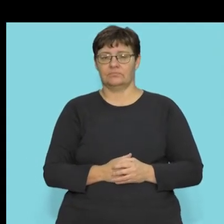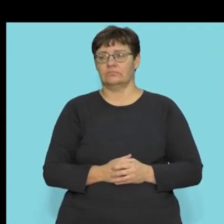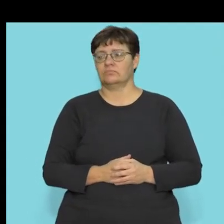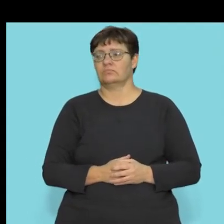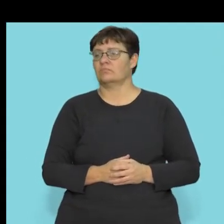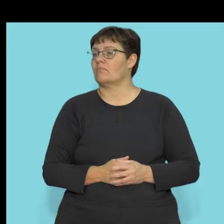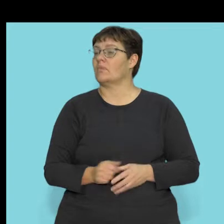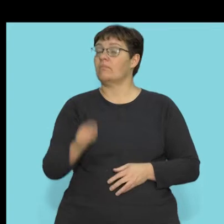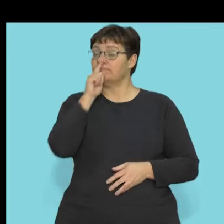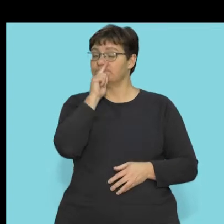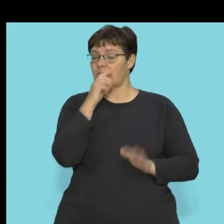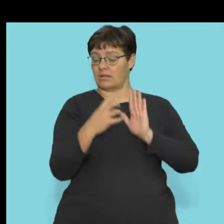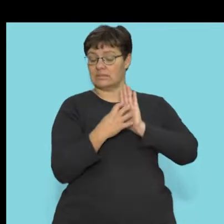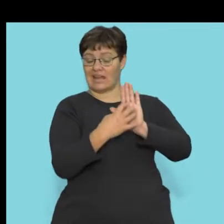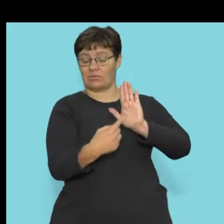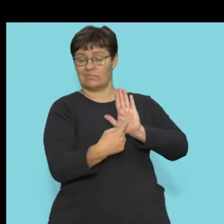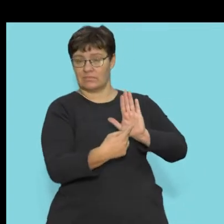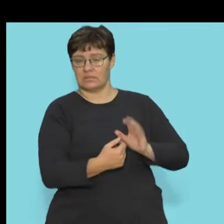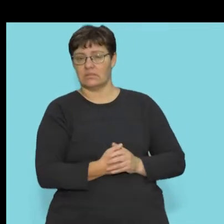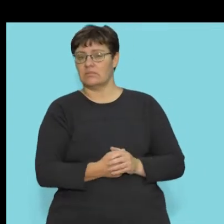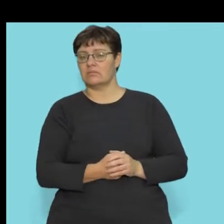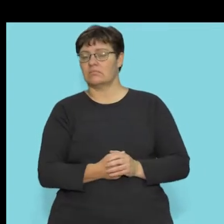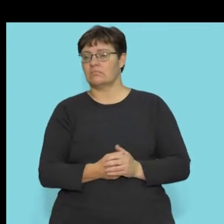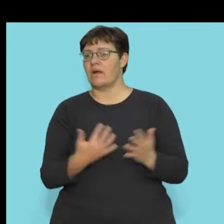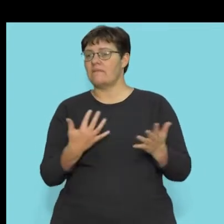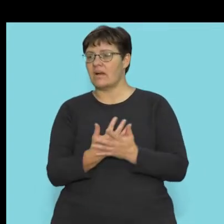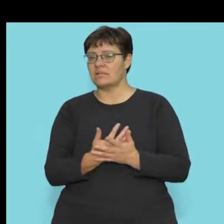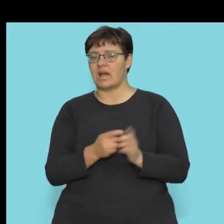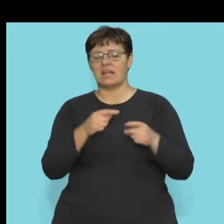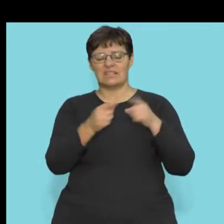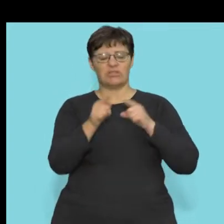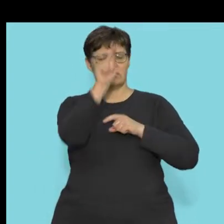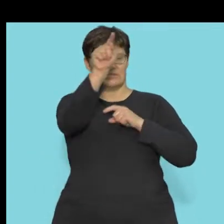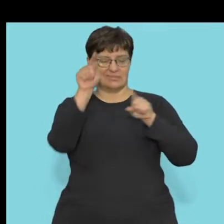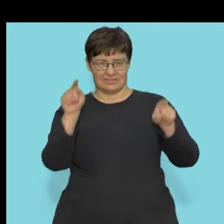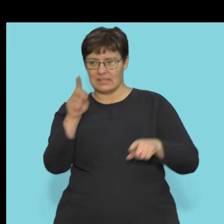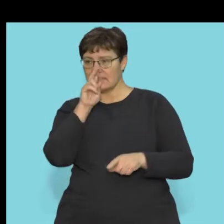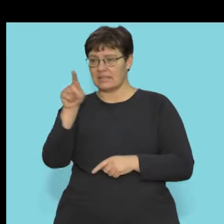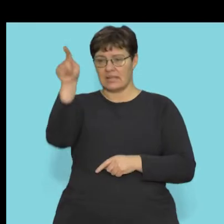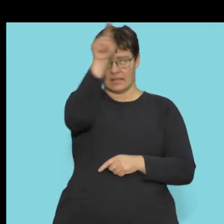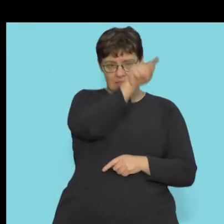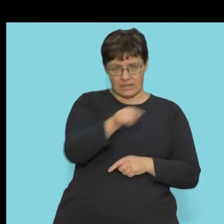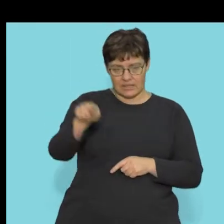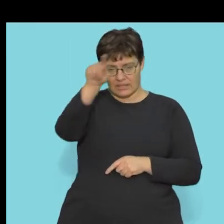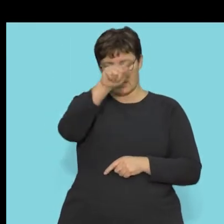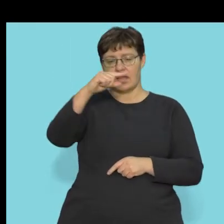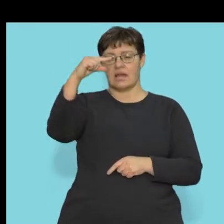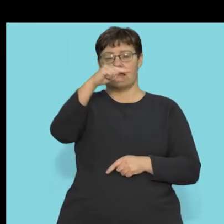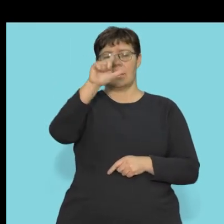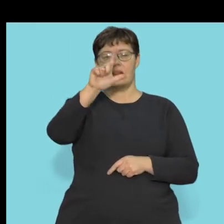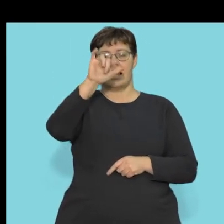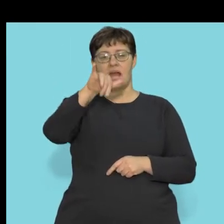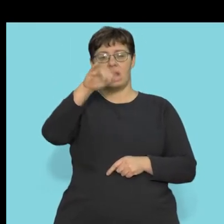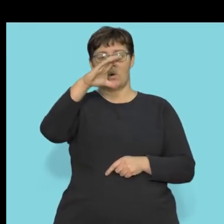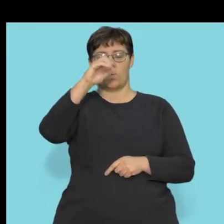Right, so as we look at this diagram, I'm going to very quickly circle out the different stages. As you see here,